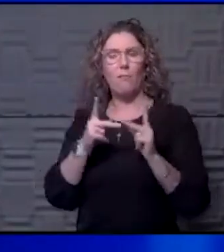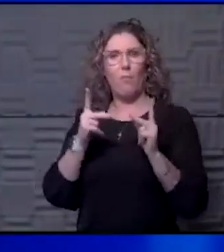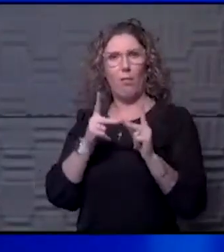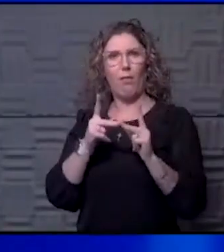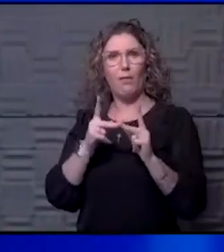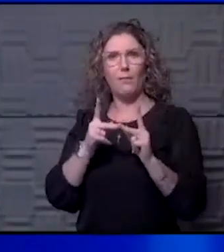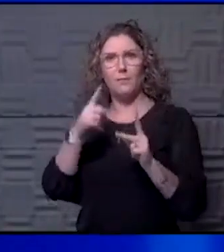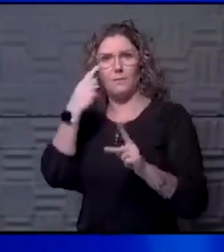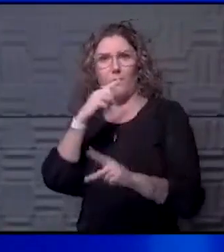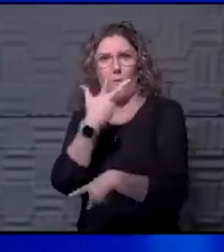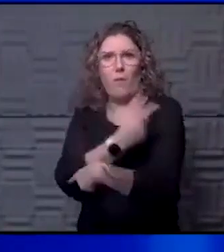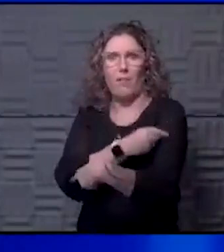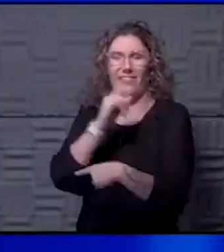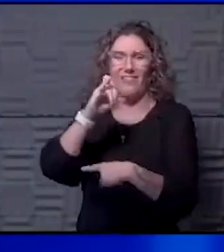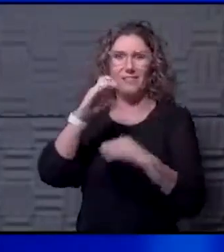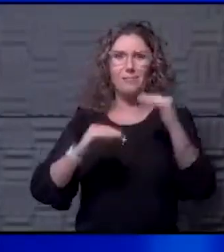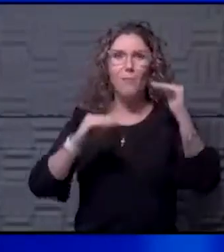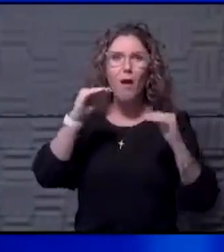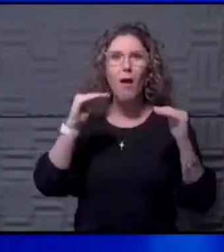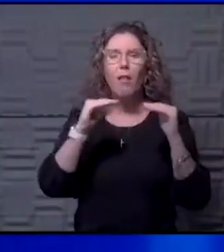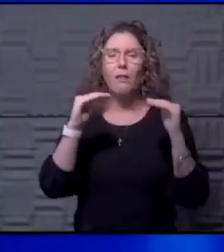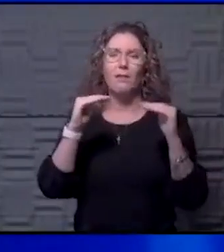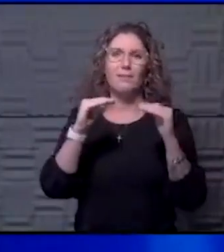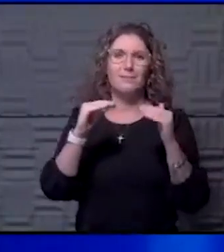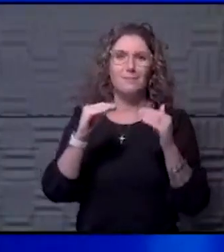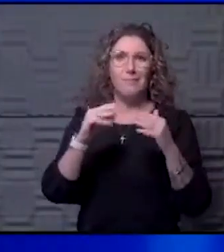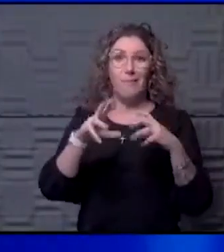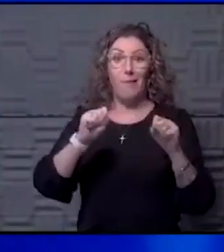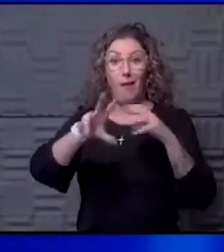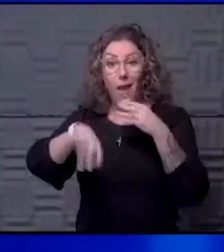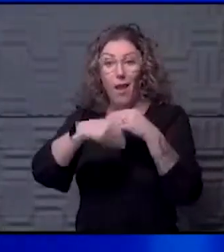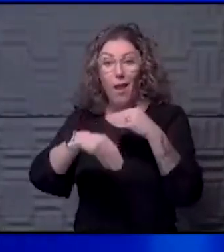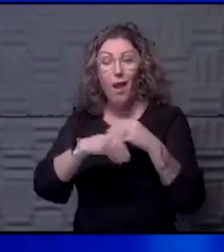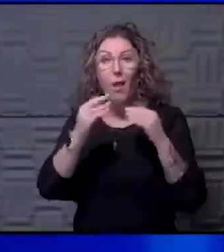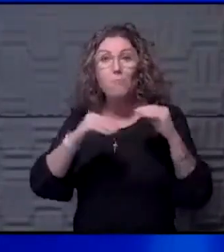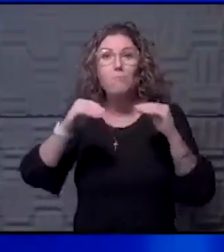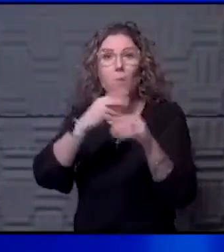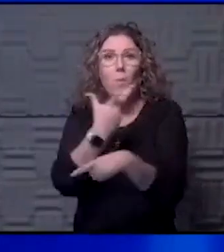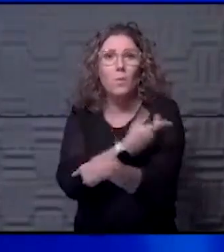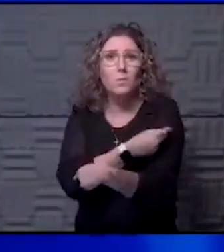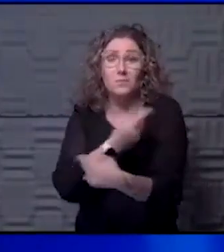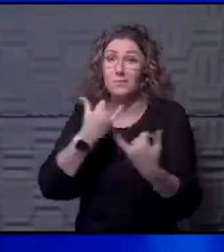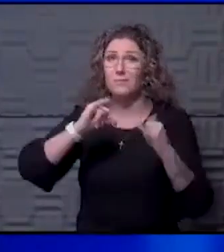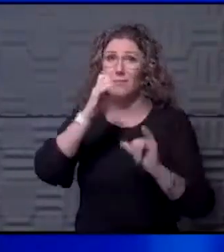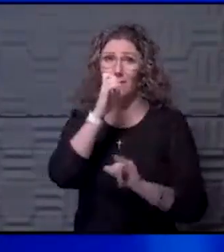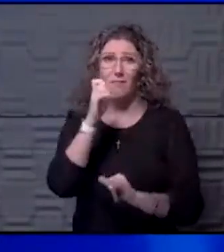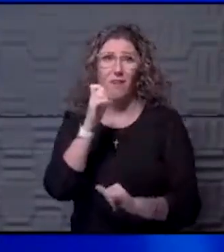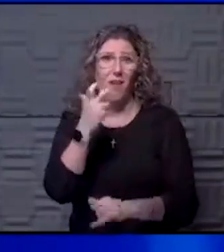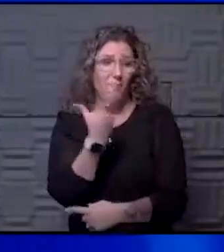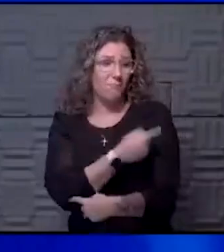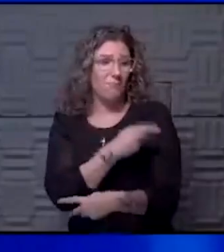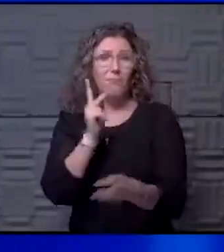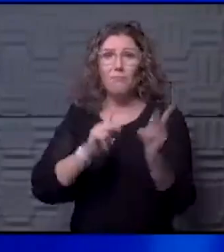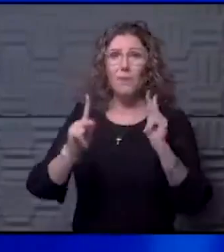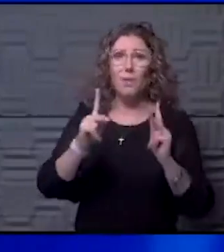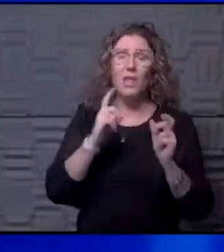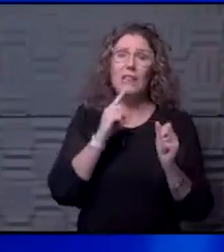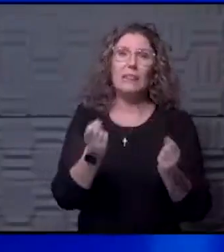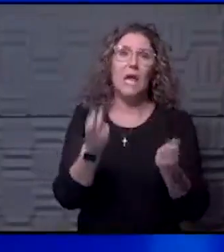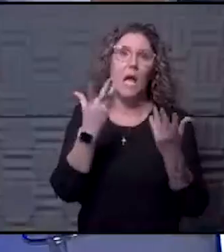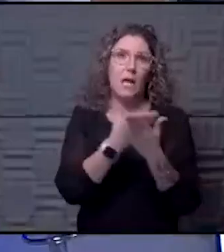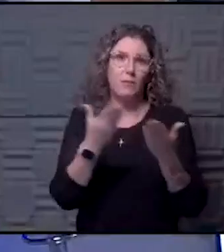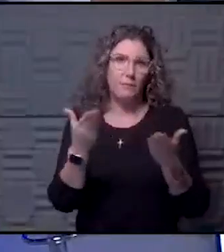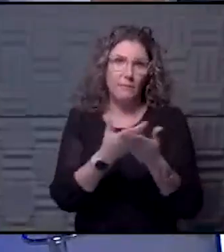to this. We could add a lot of doses and still not vaccinate more people. So lots of moving pieces there. I'm sure Dana